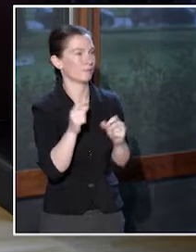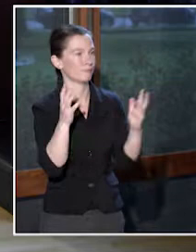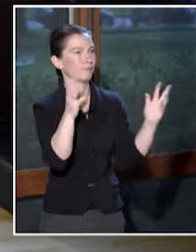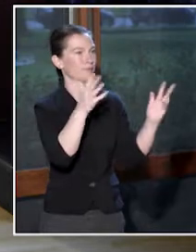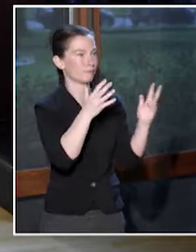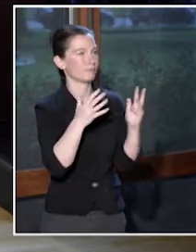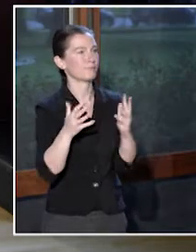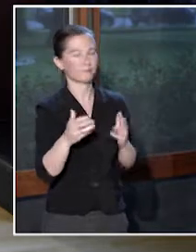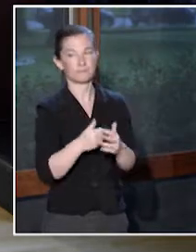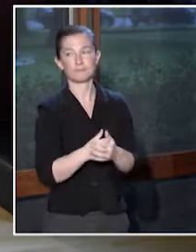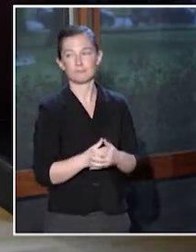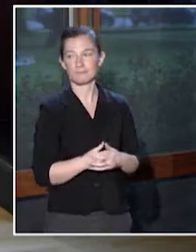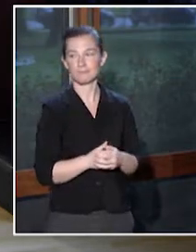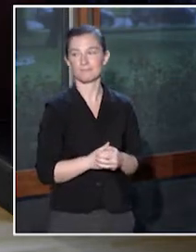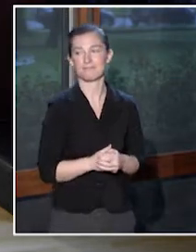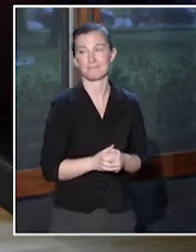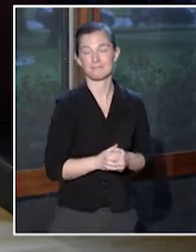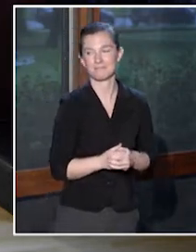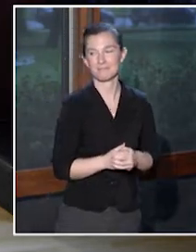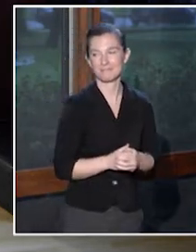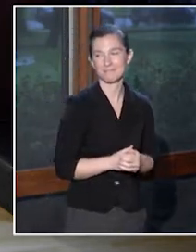We